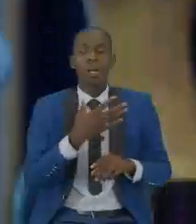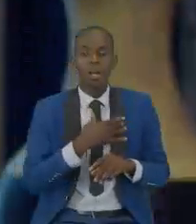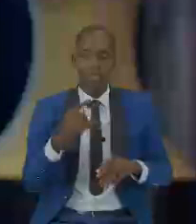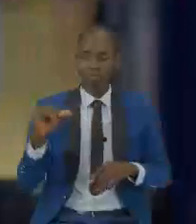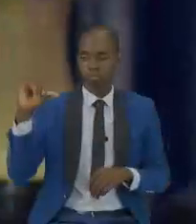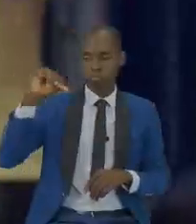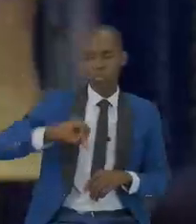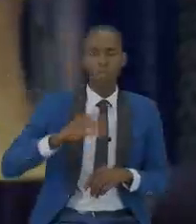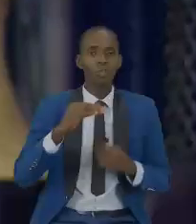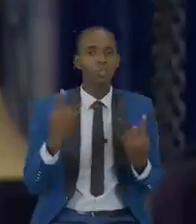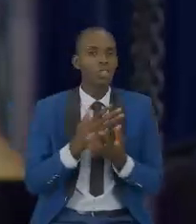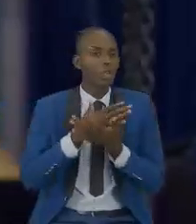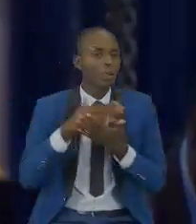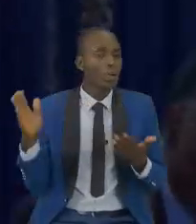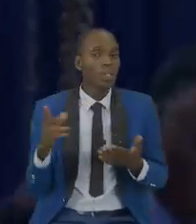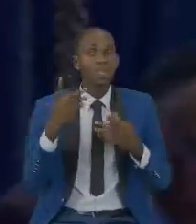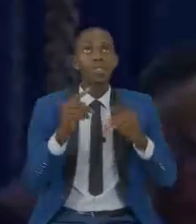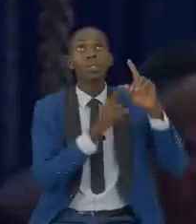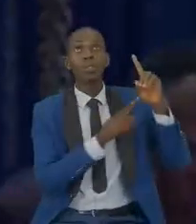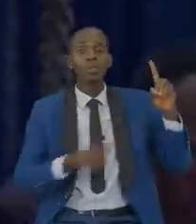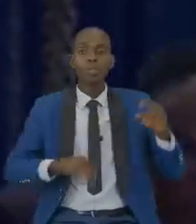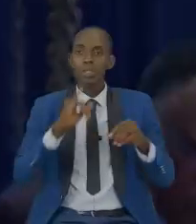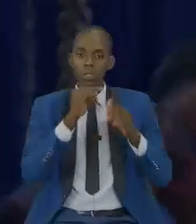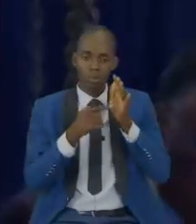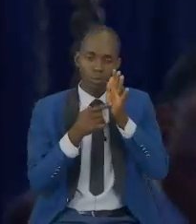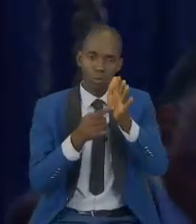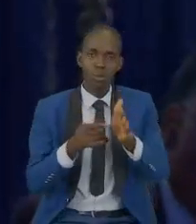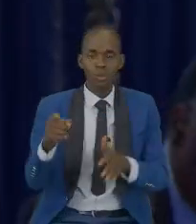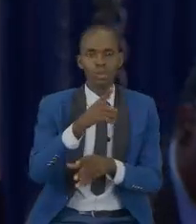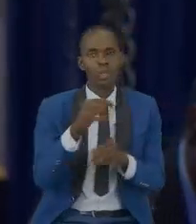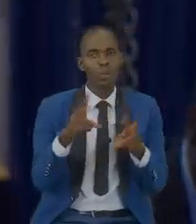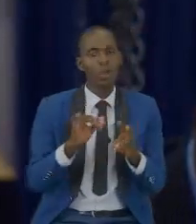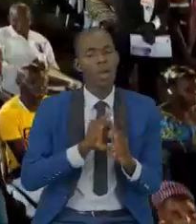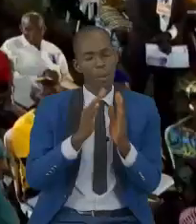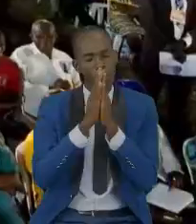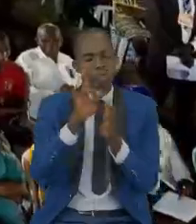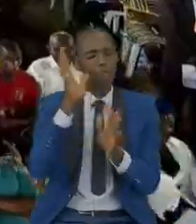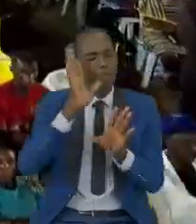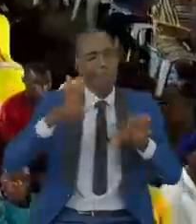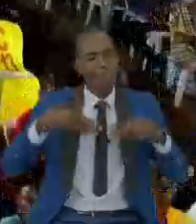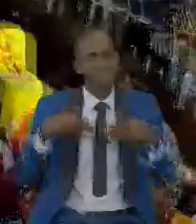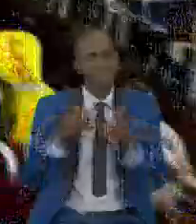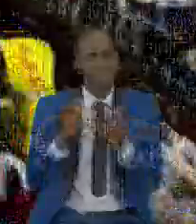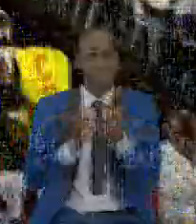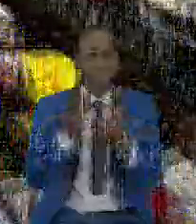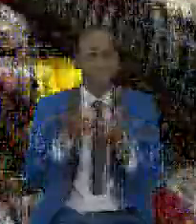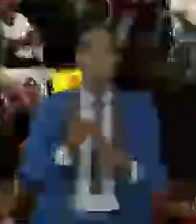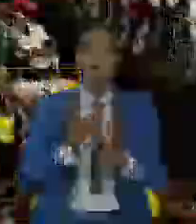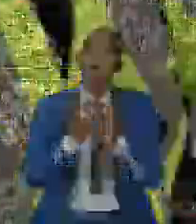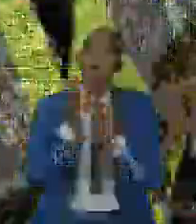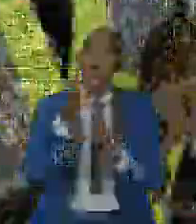sin away. The Lord is showing you the way. I pray you will come. I said, I pray you